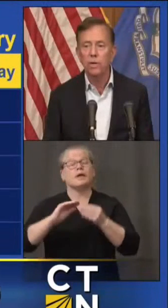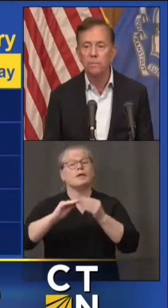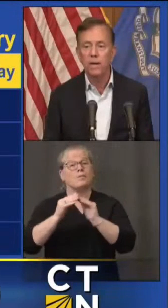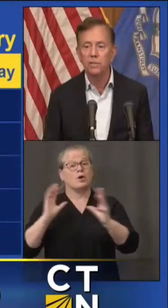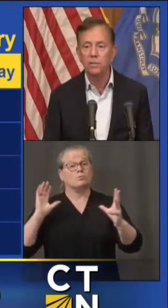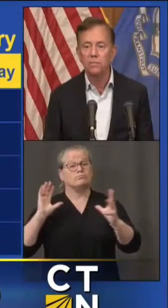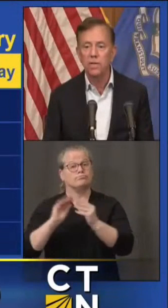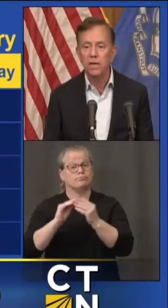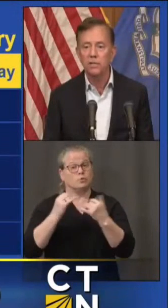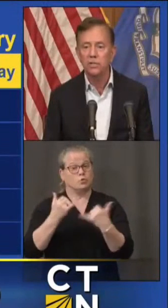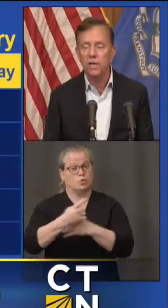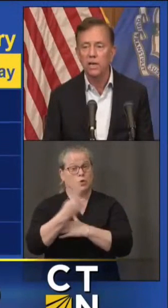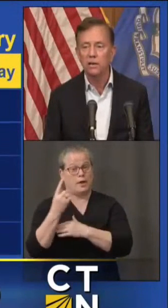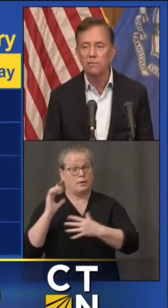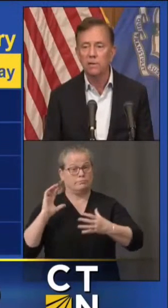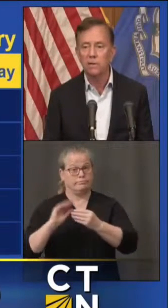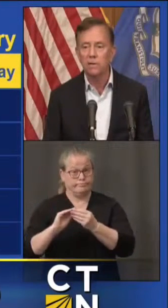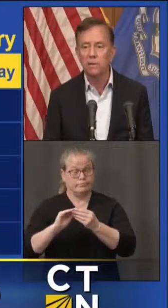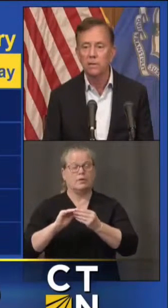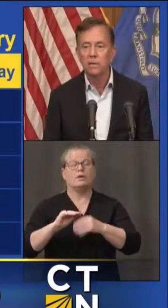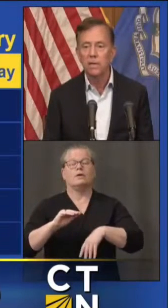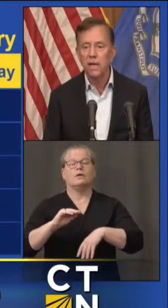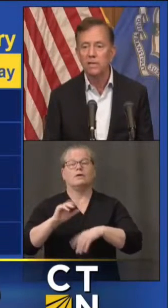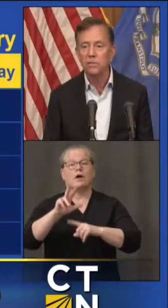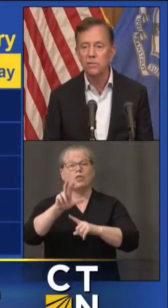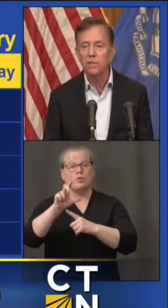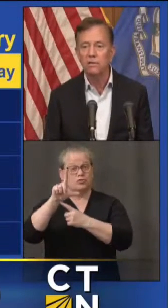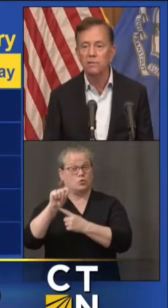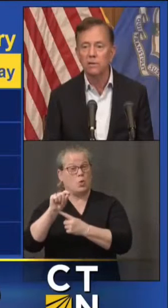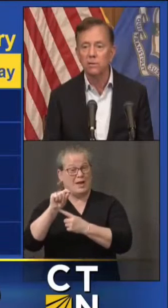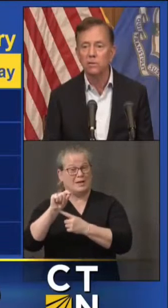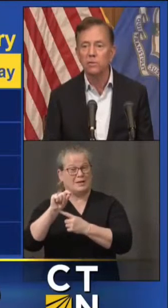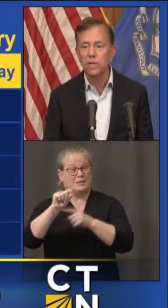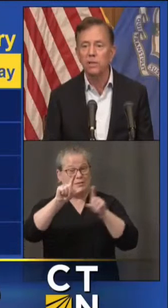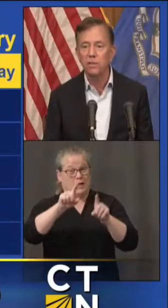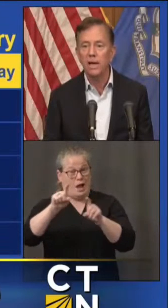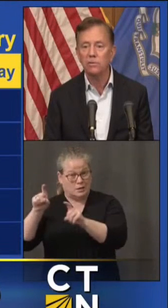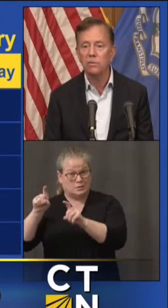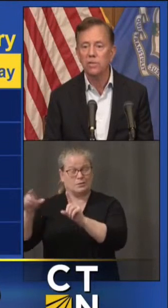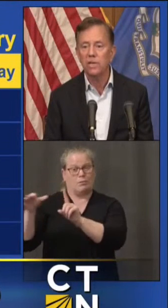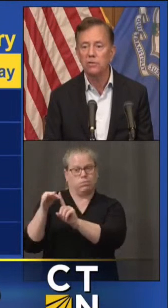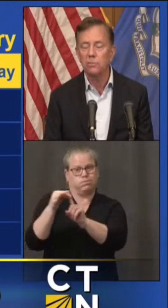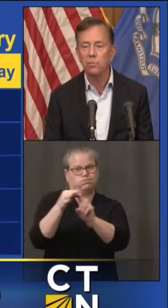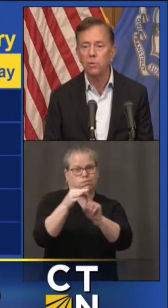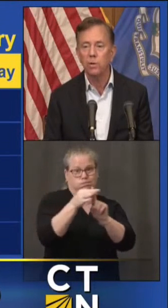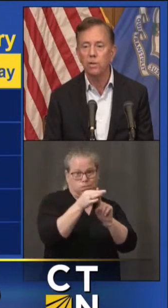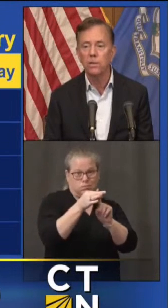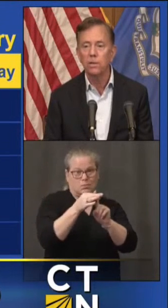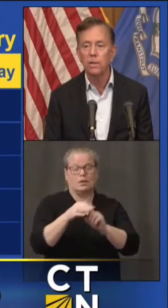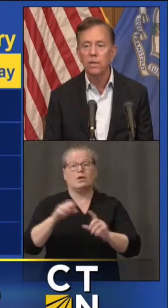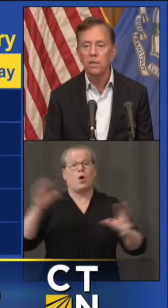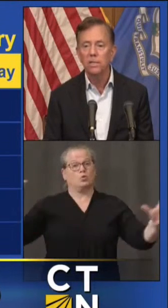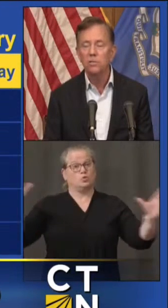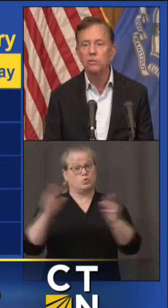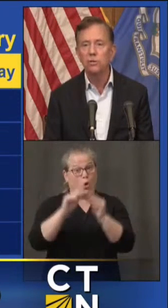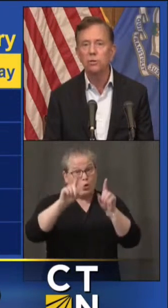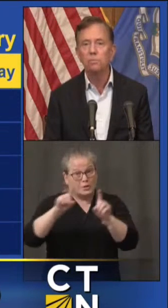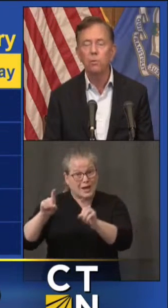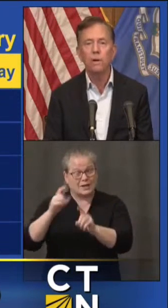320 positive tests out of cases out of 13,000 tests reported. That's